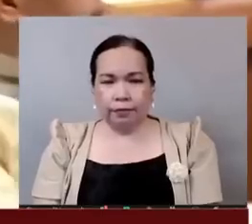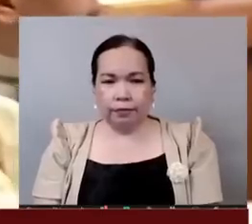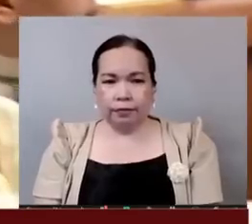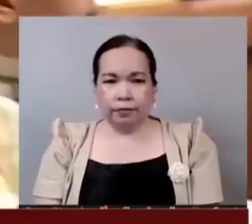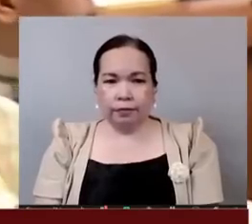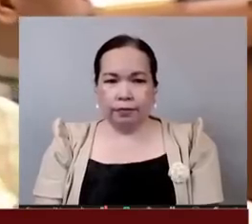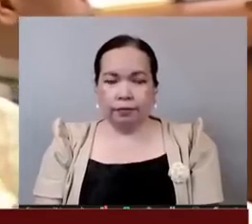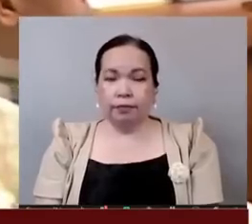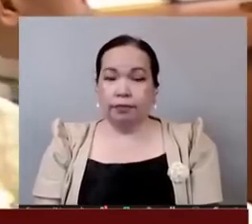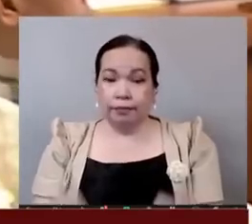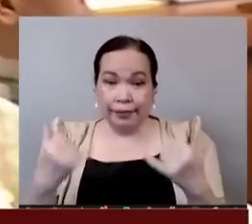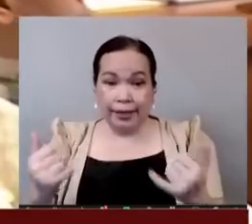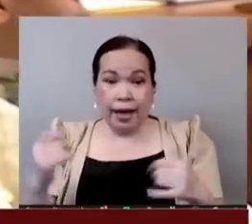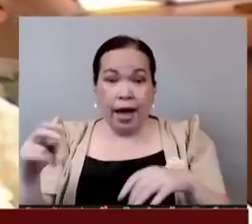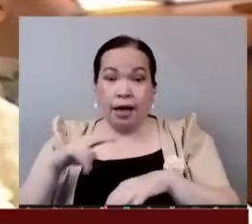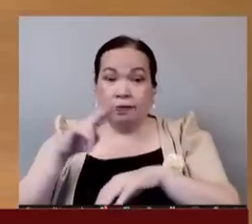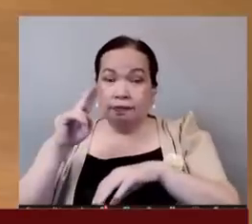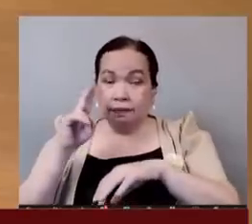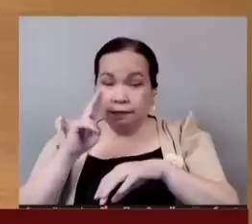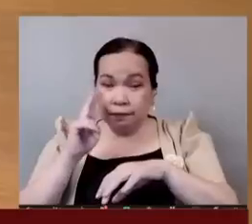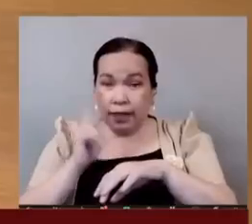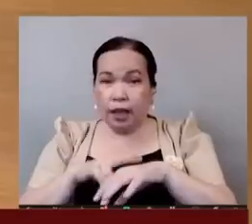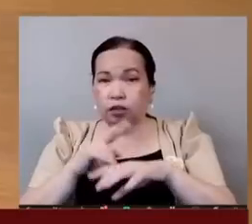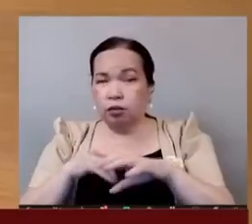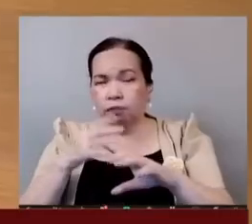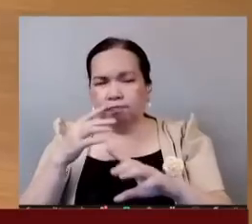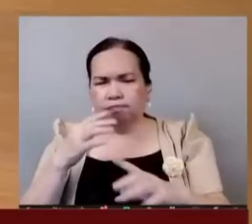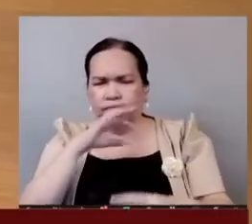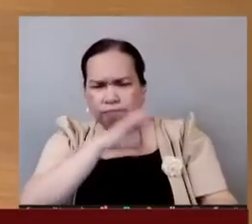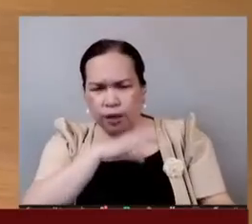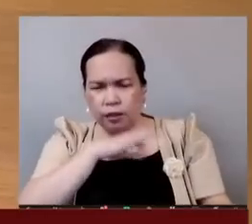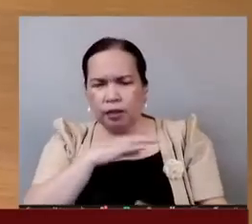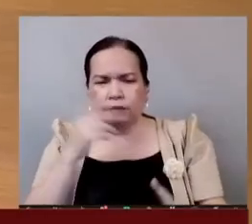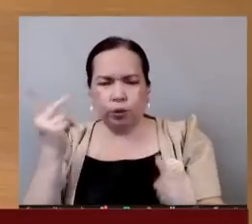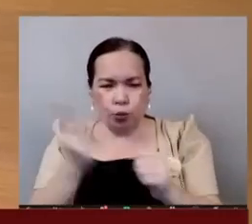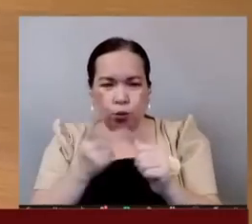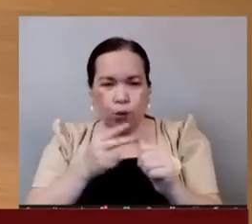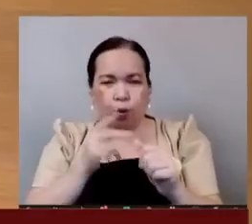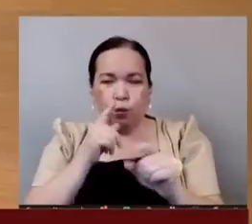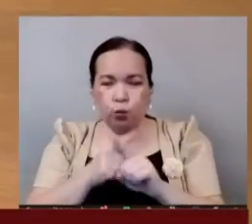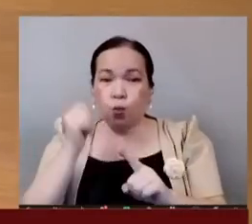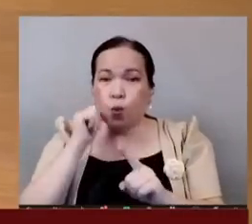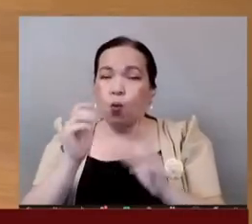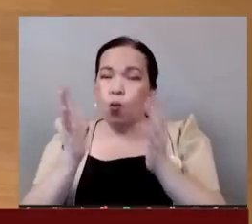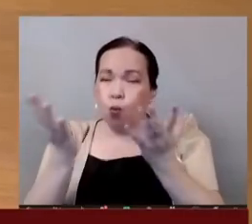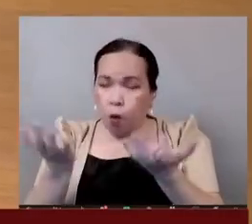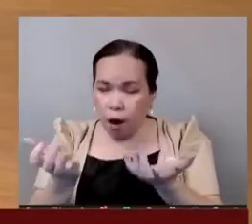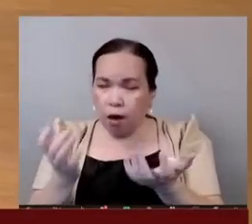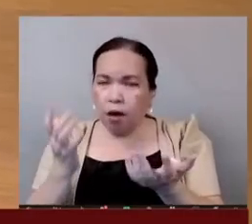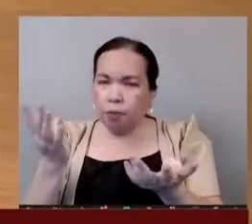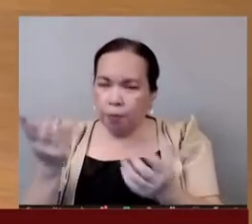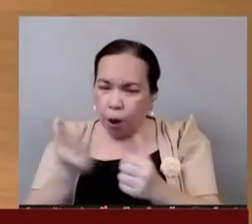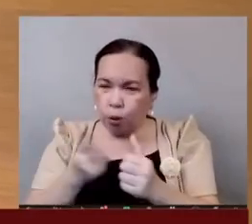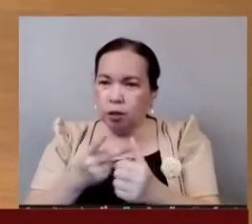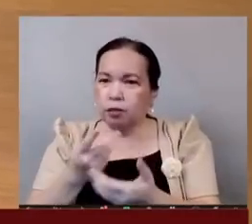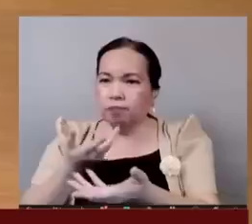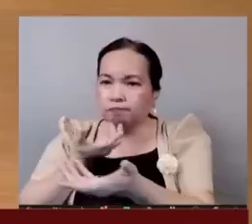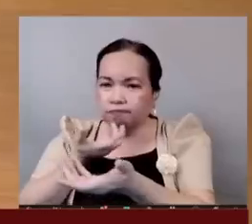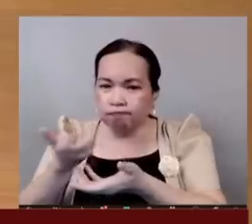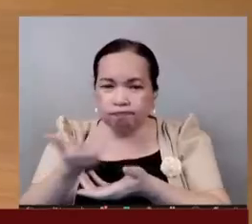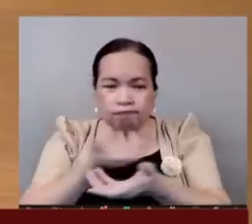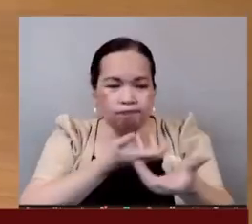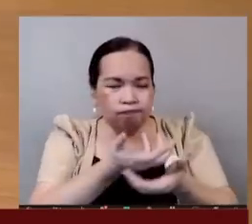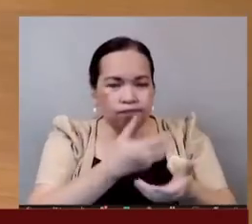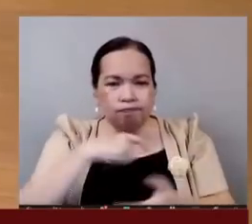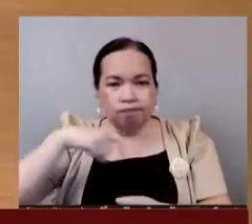With our national interest paramount, we will always pursue constant dialogue and diplomatic approaches to the resolution of